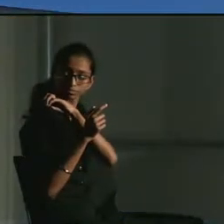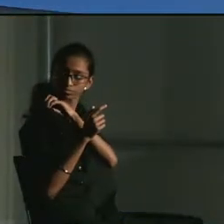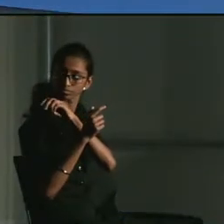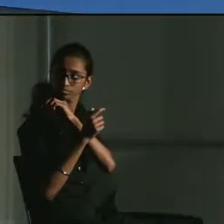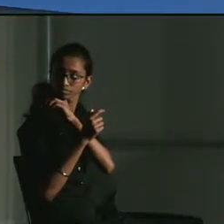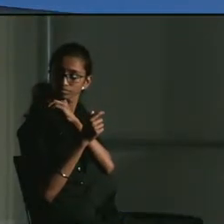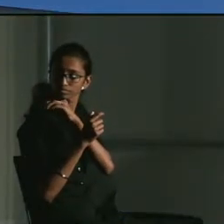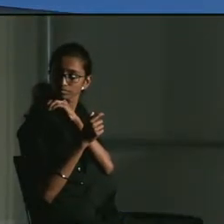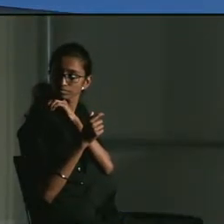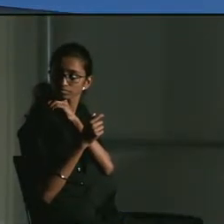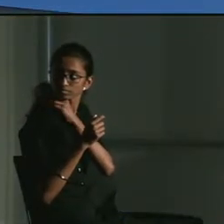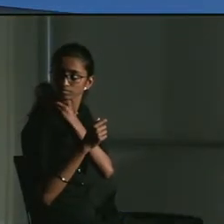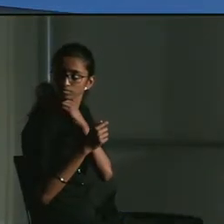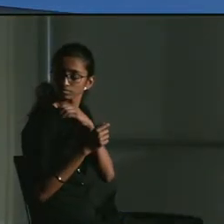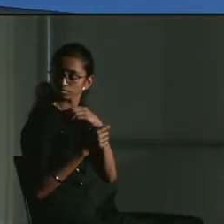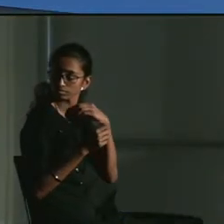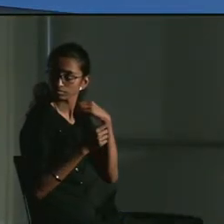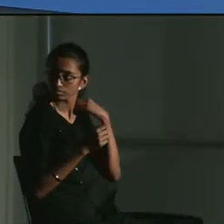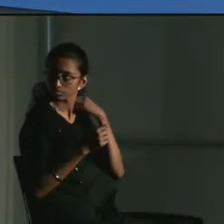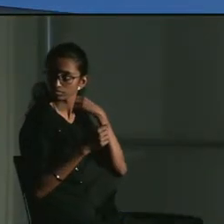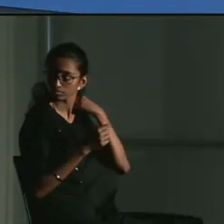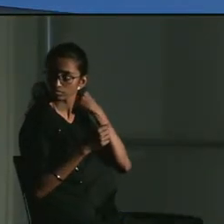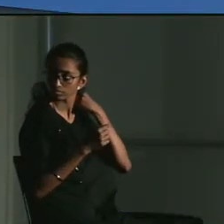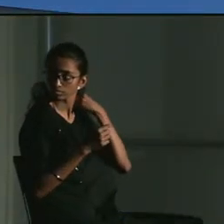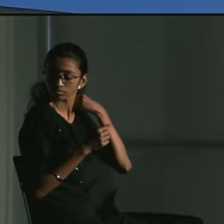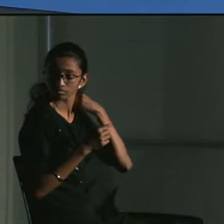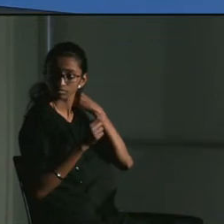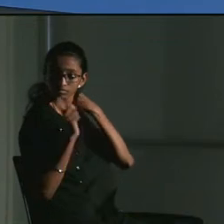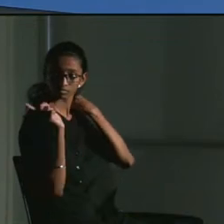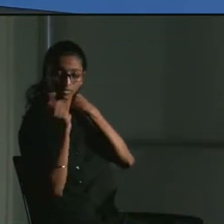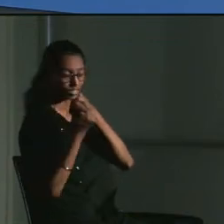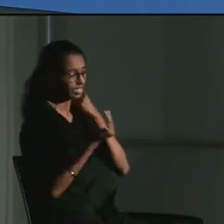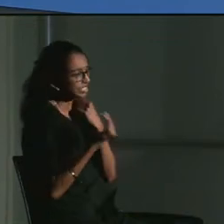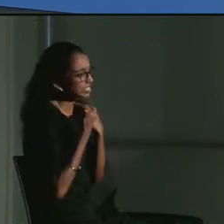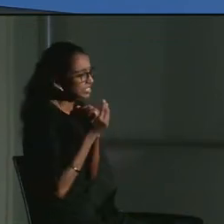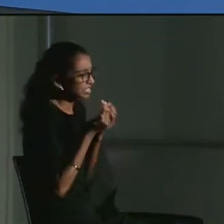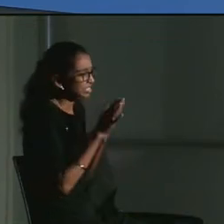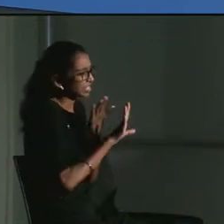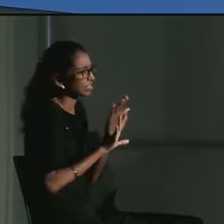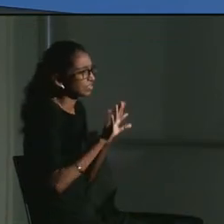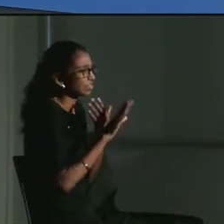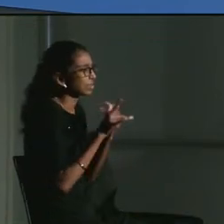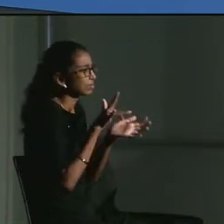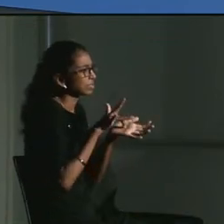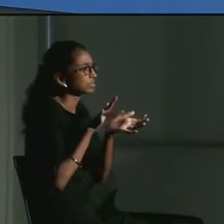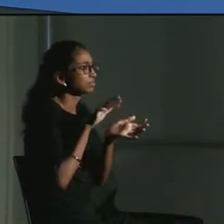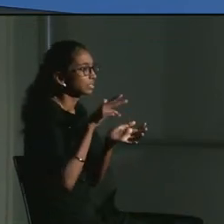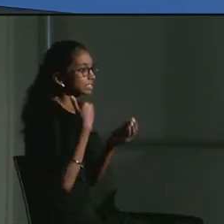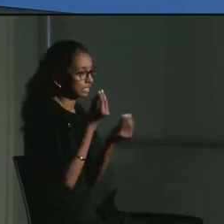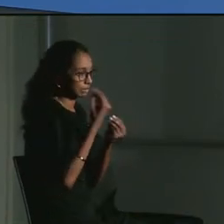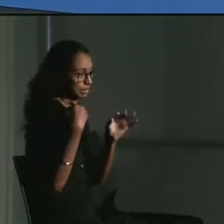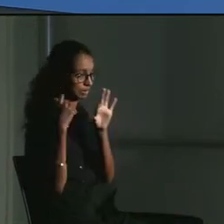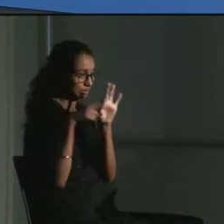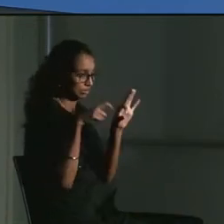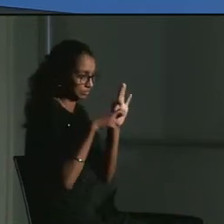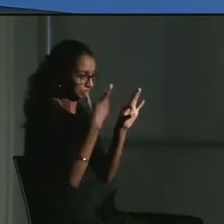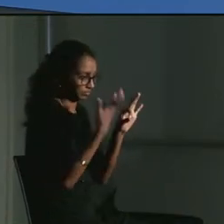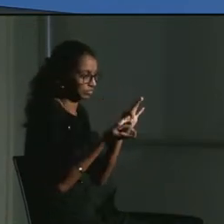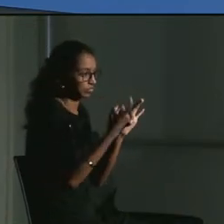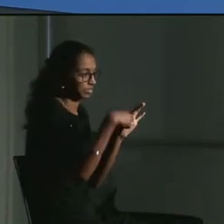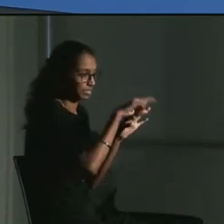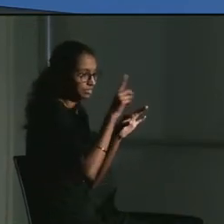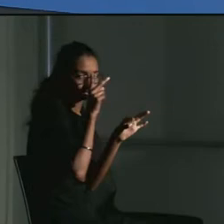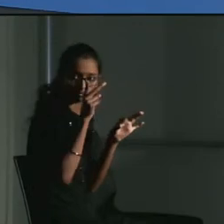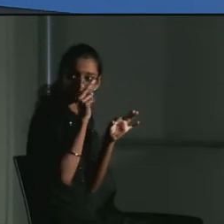and can memory really have a safe place? And what is that safe place for memory are some of the questions that we do deal with.